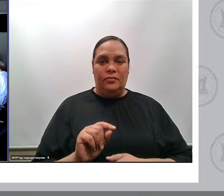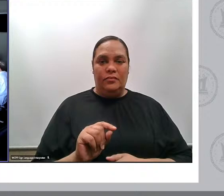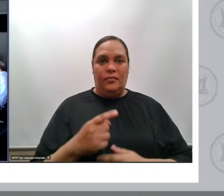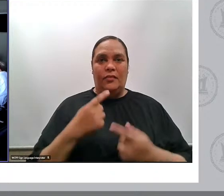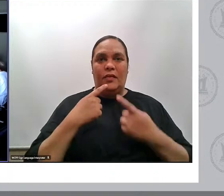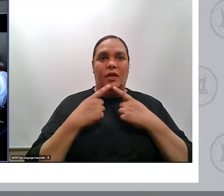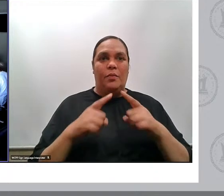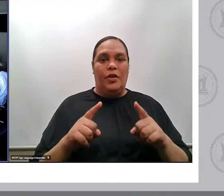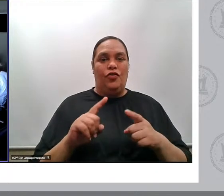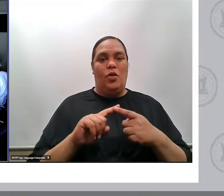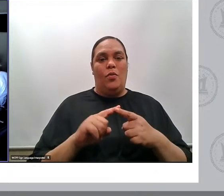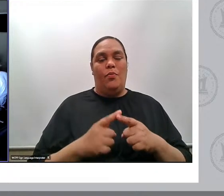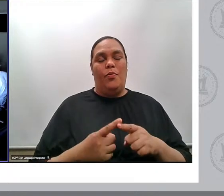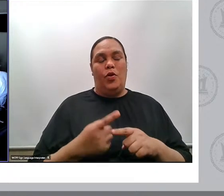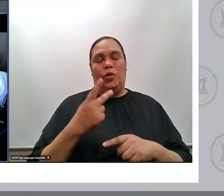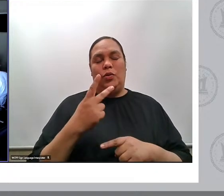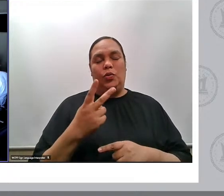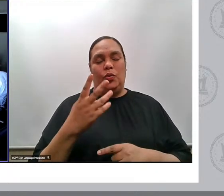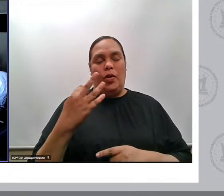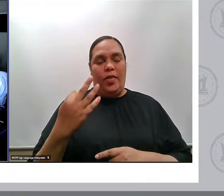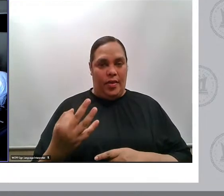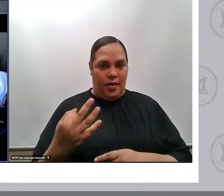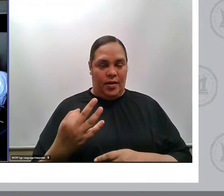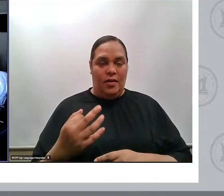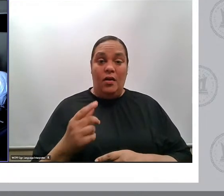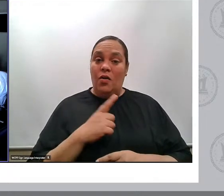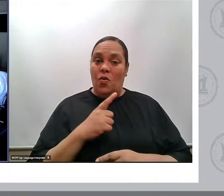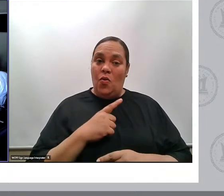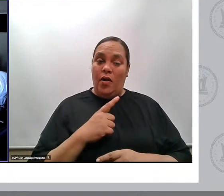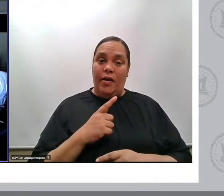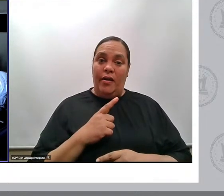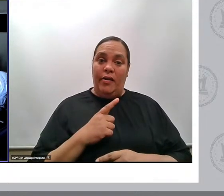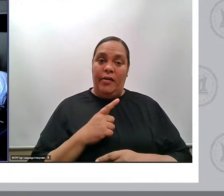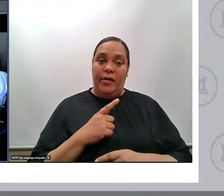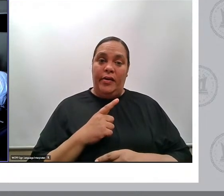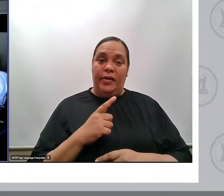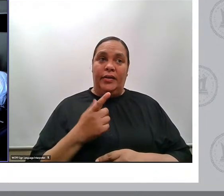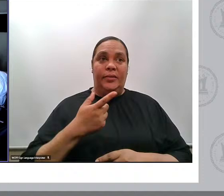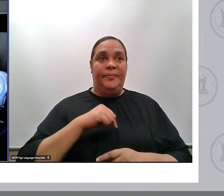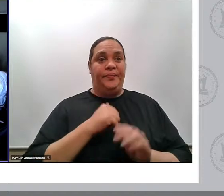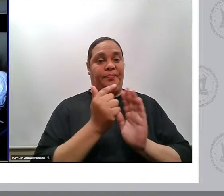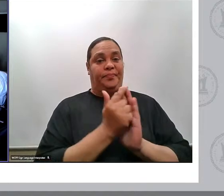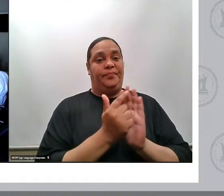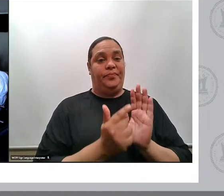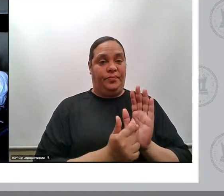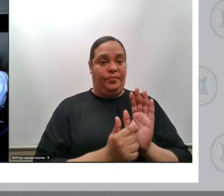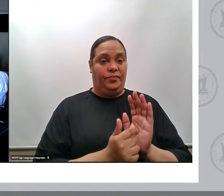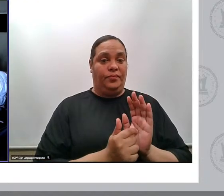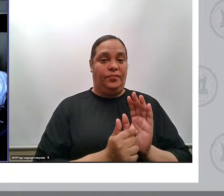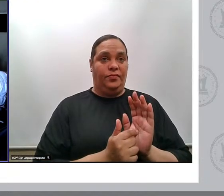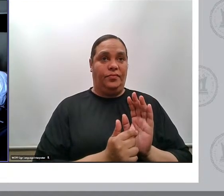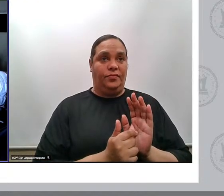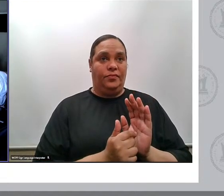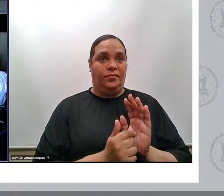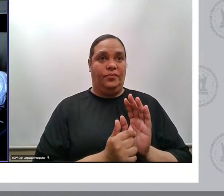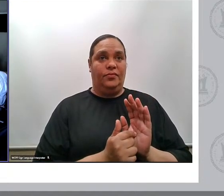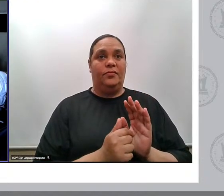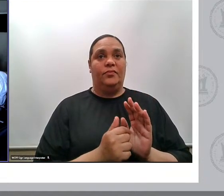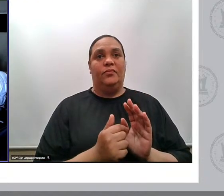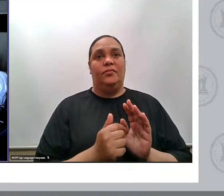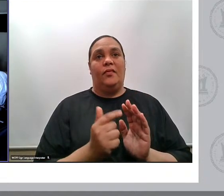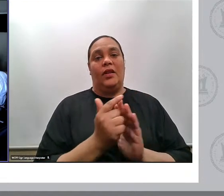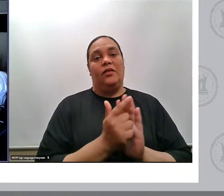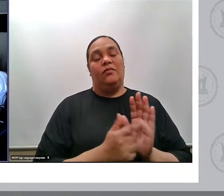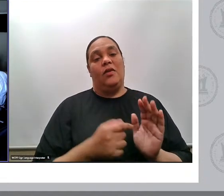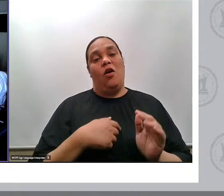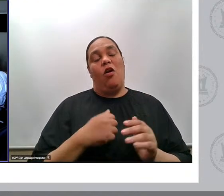mention in bullet 2 and 3, because in our legislation of the